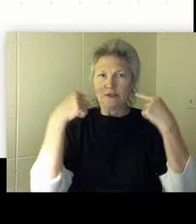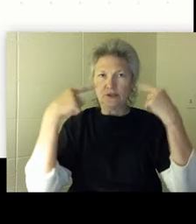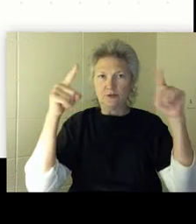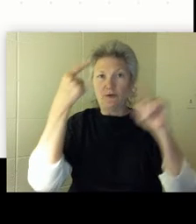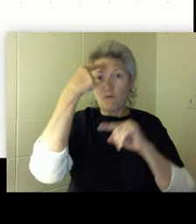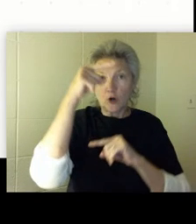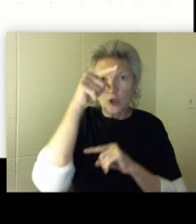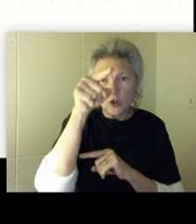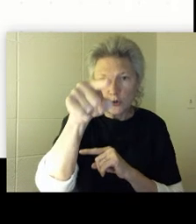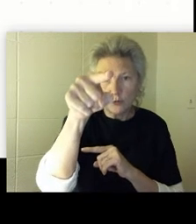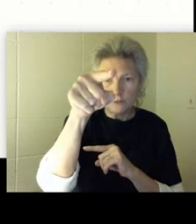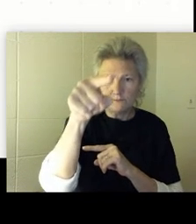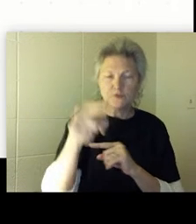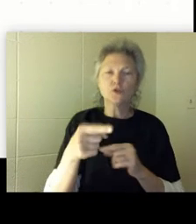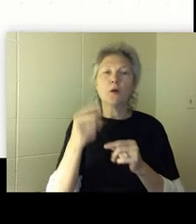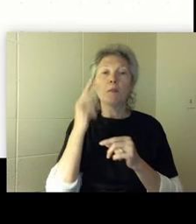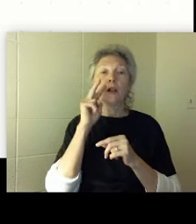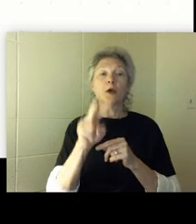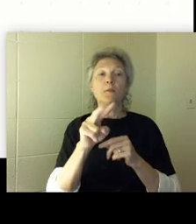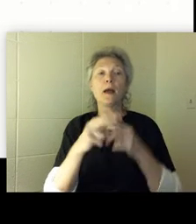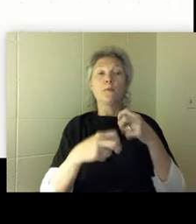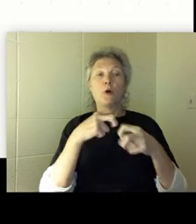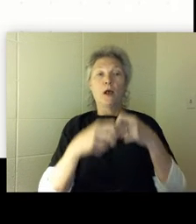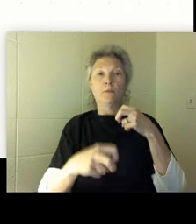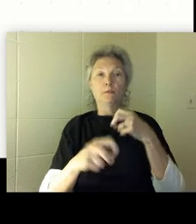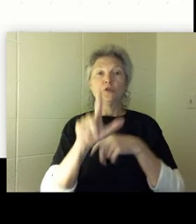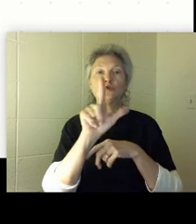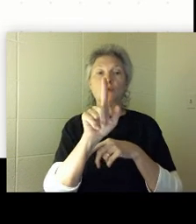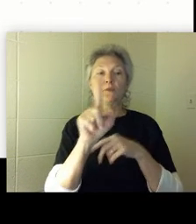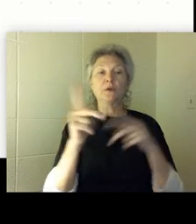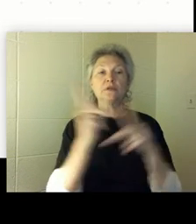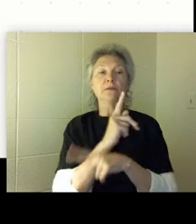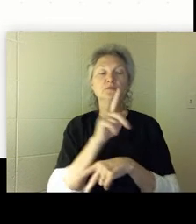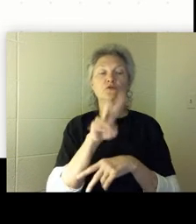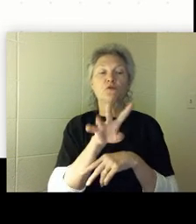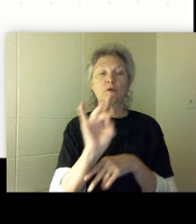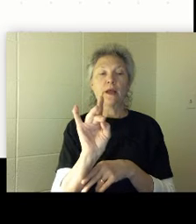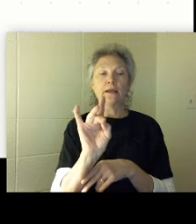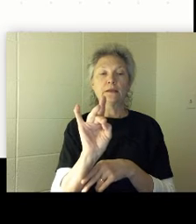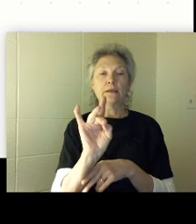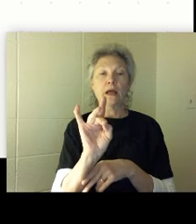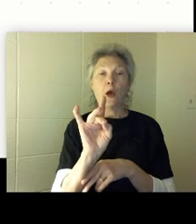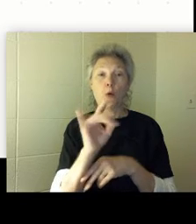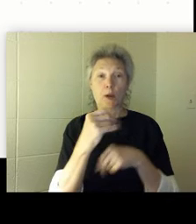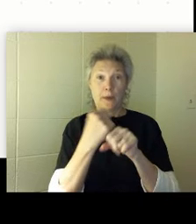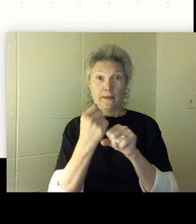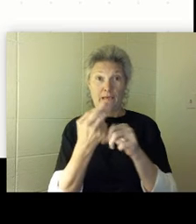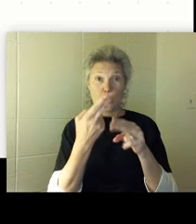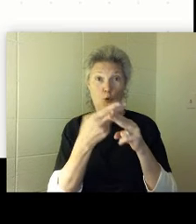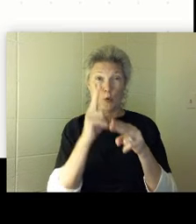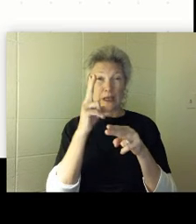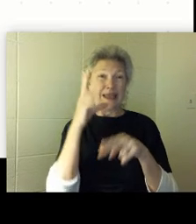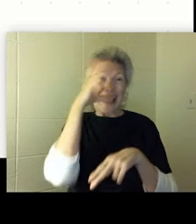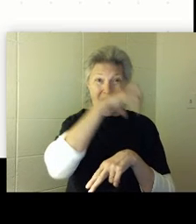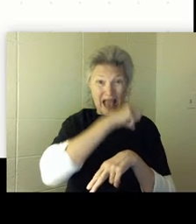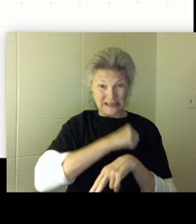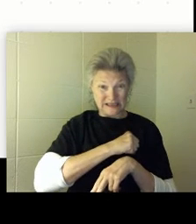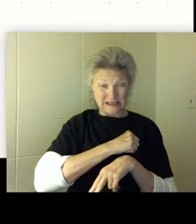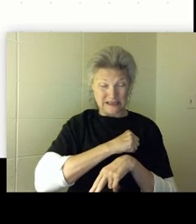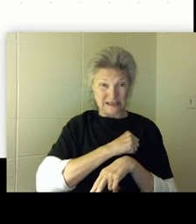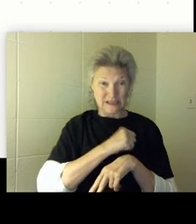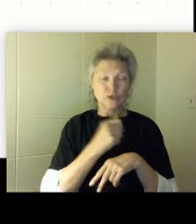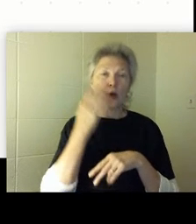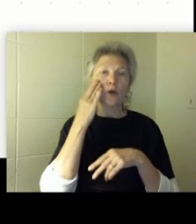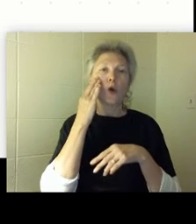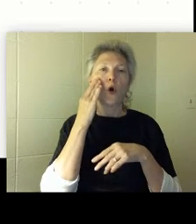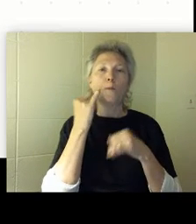you. Okay, so I'm going to look at my problem here, 21 times 48. I want to make that quick estimate so that I know that my final